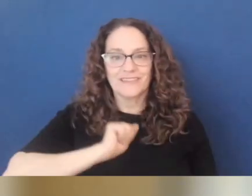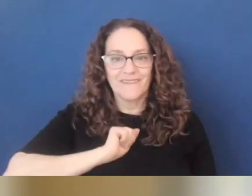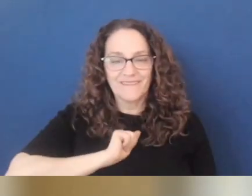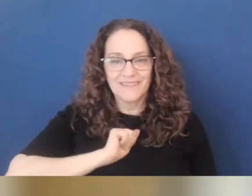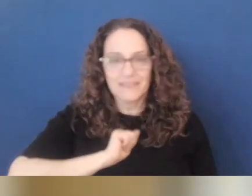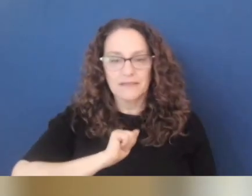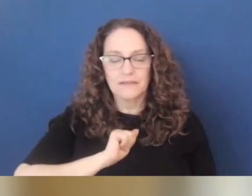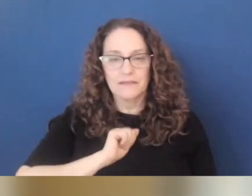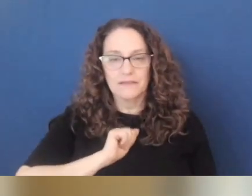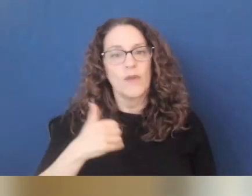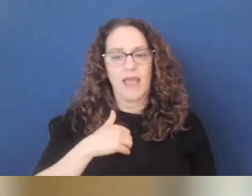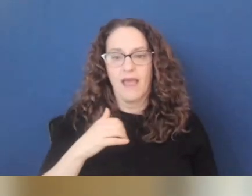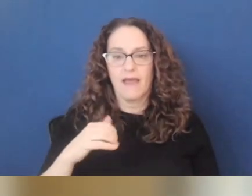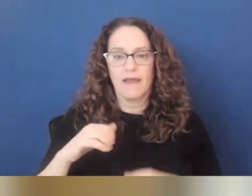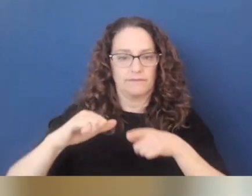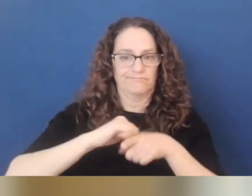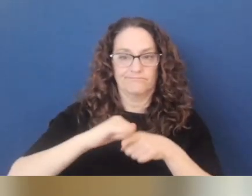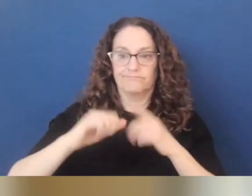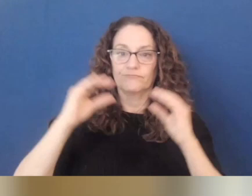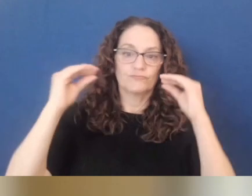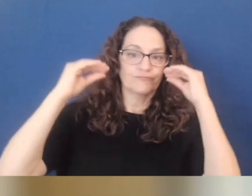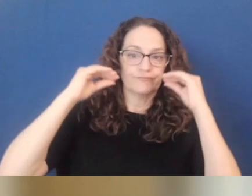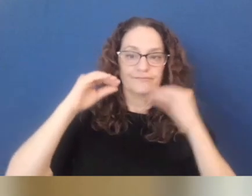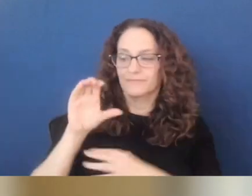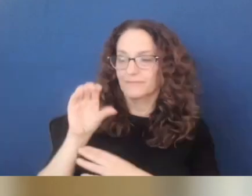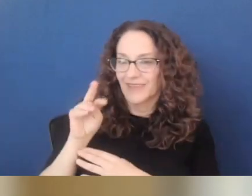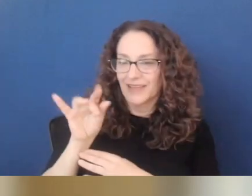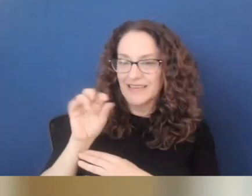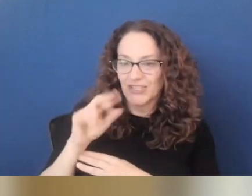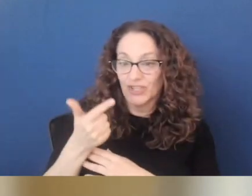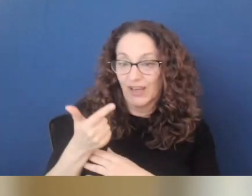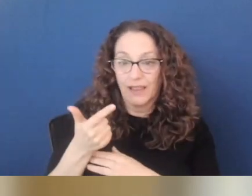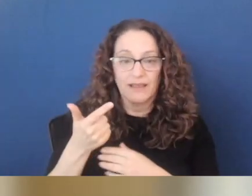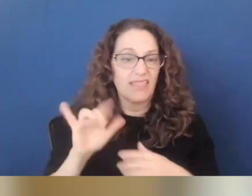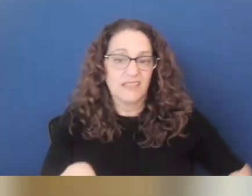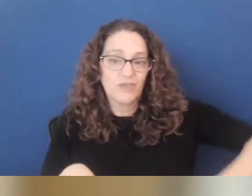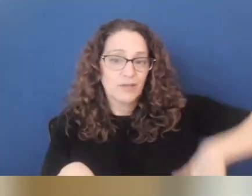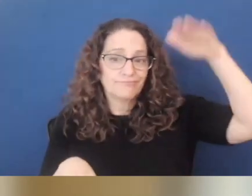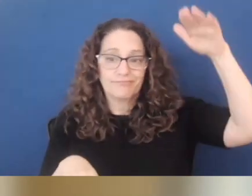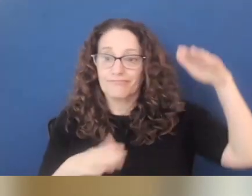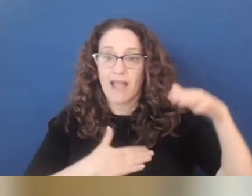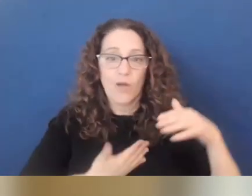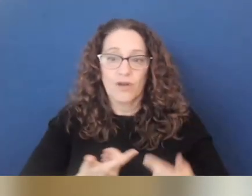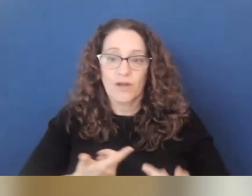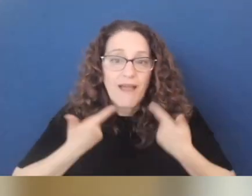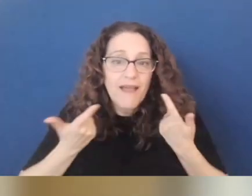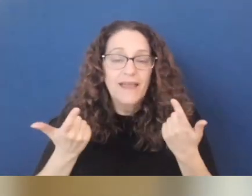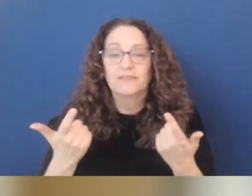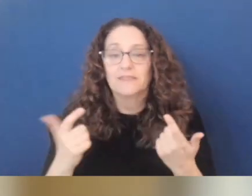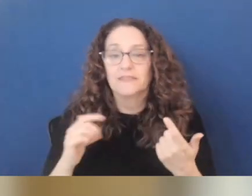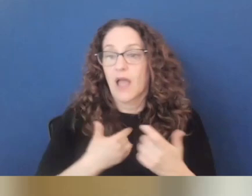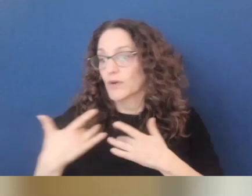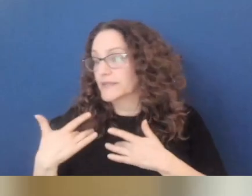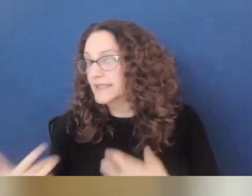particular conditioning, the specific things that occur, with the events of our lives, you know, our tendencies, what happens